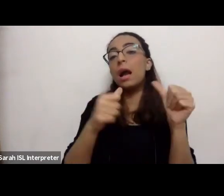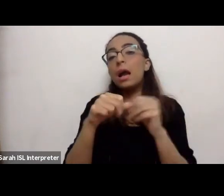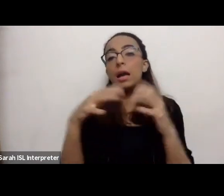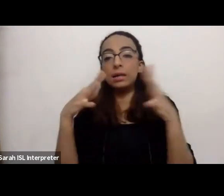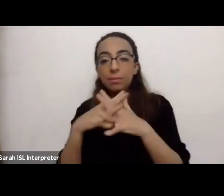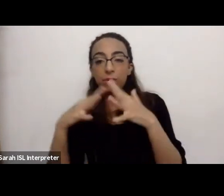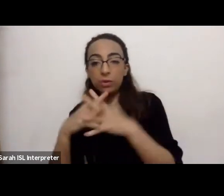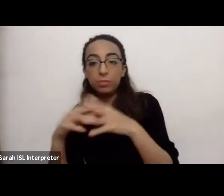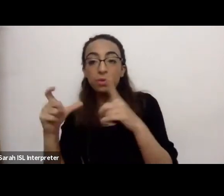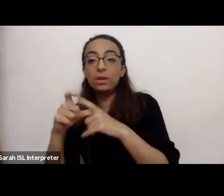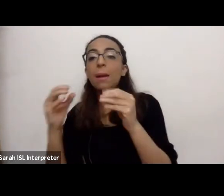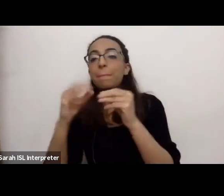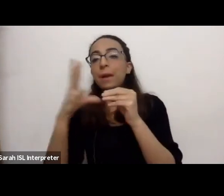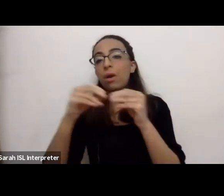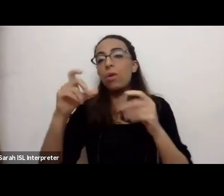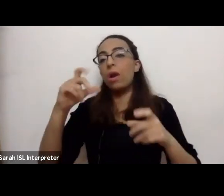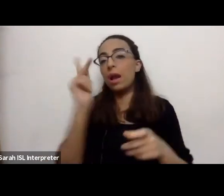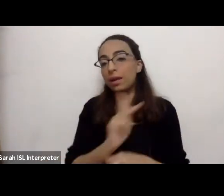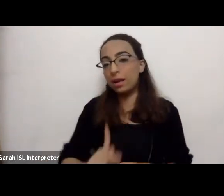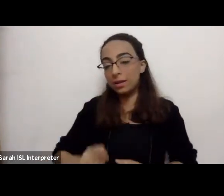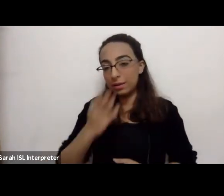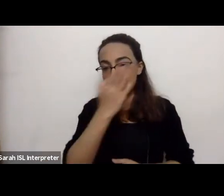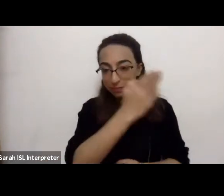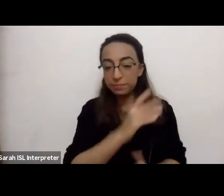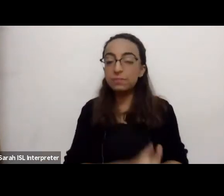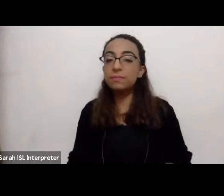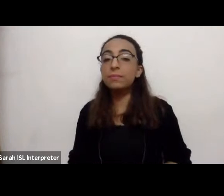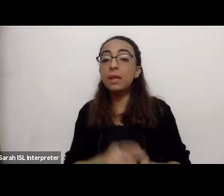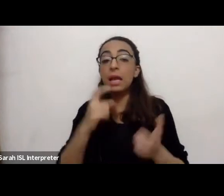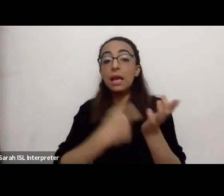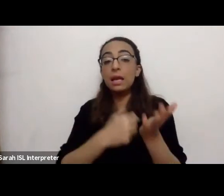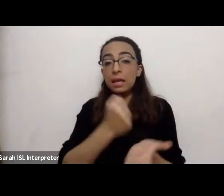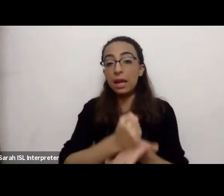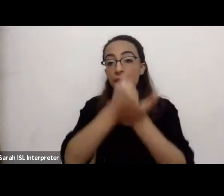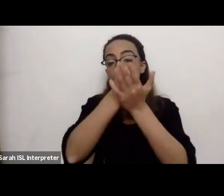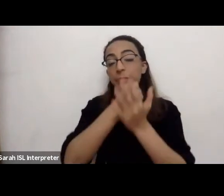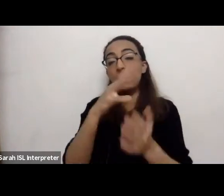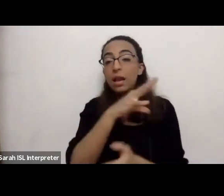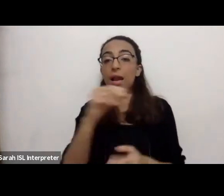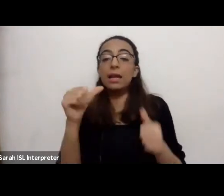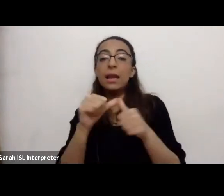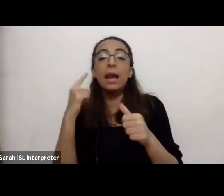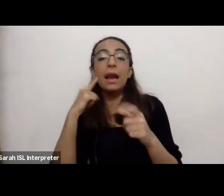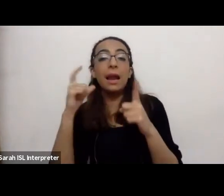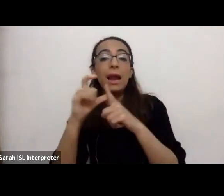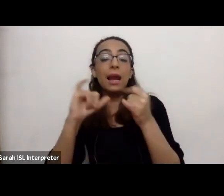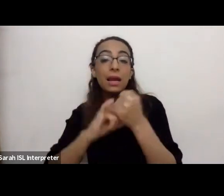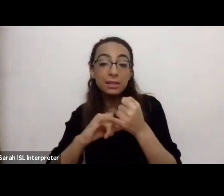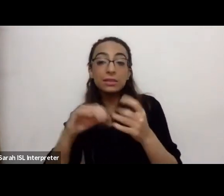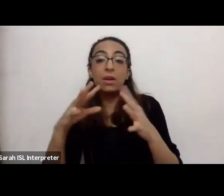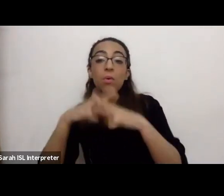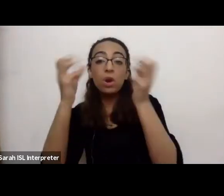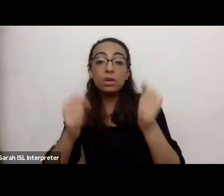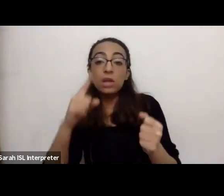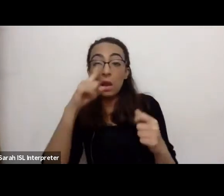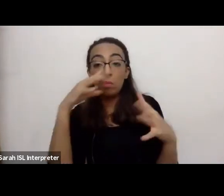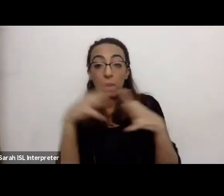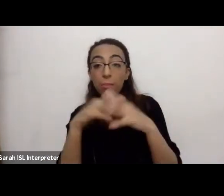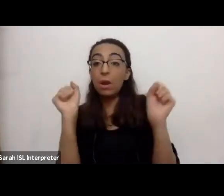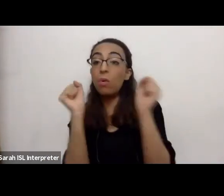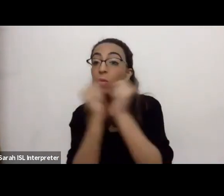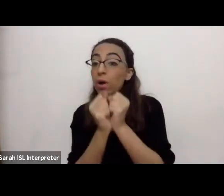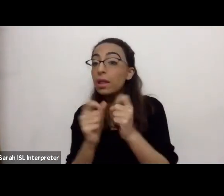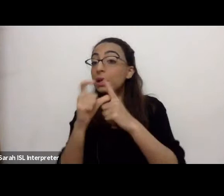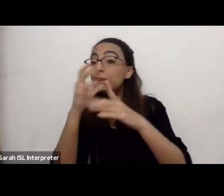RAWWD, Bangalore, Karnataka. Rehabilitation and AIDS Workshop by Women with Disability, founded